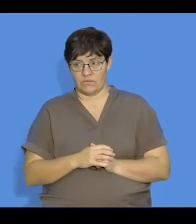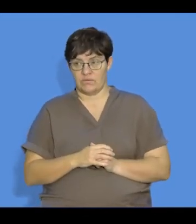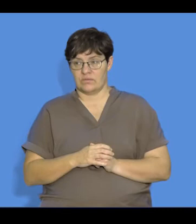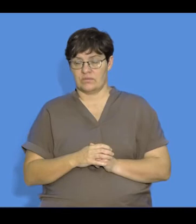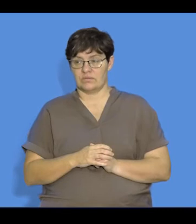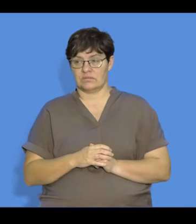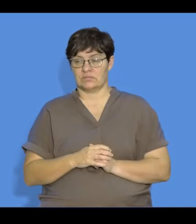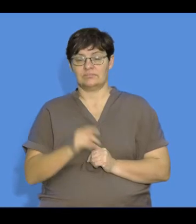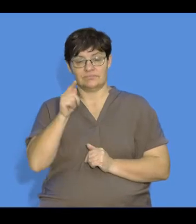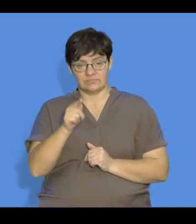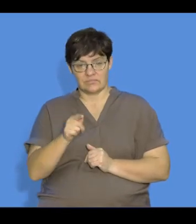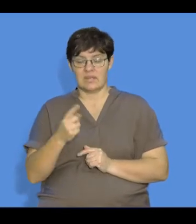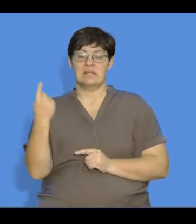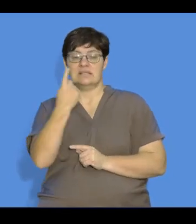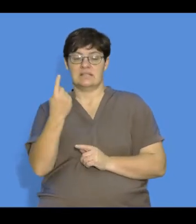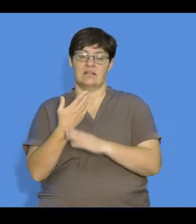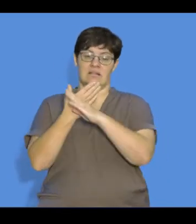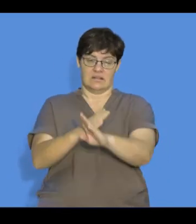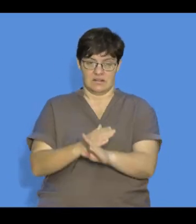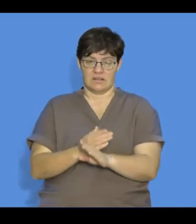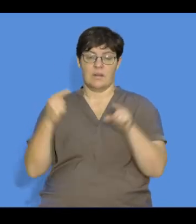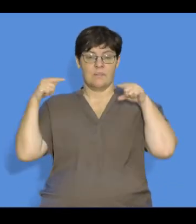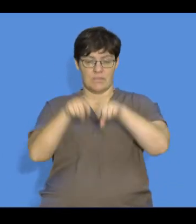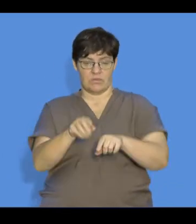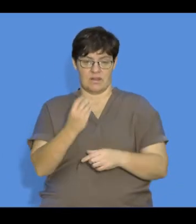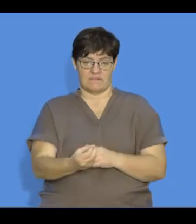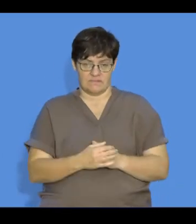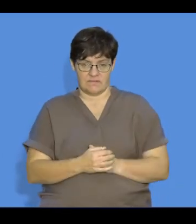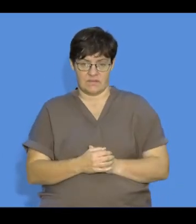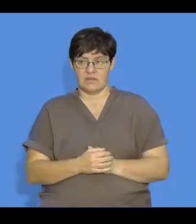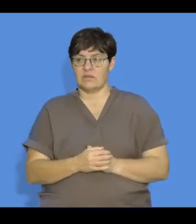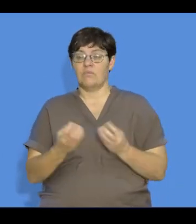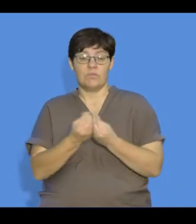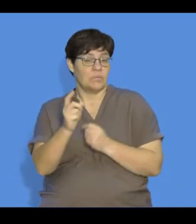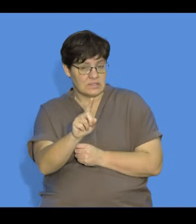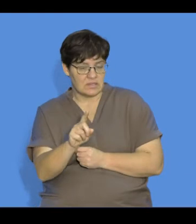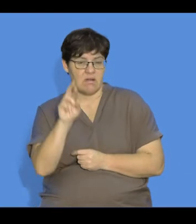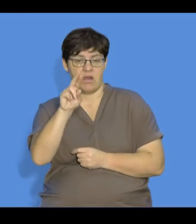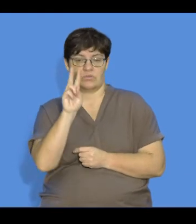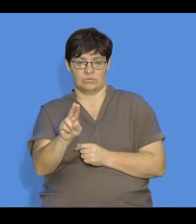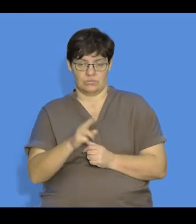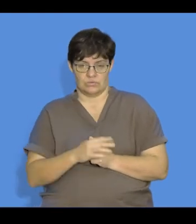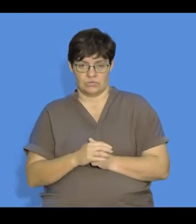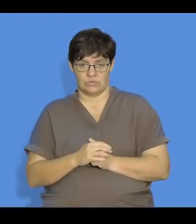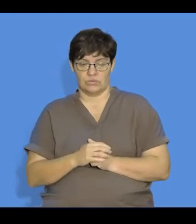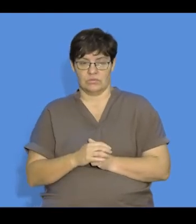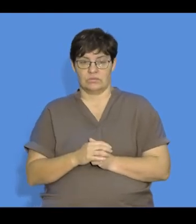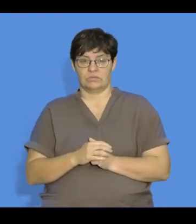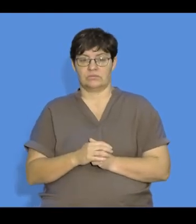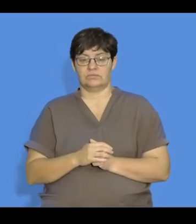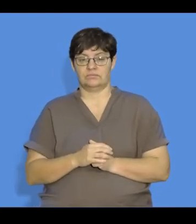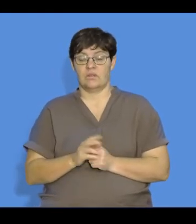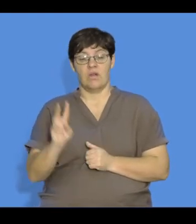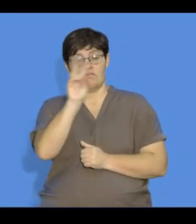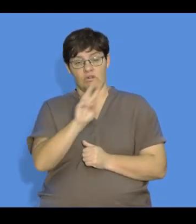right? Okay, if this is a single resistor, it is in parallel with what? R2, right? So in other words,